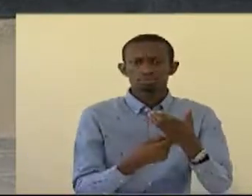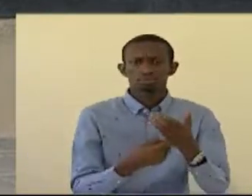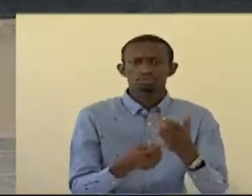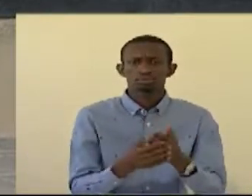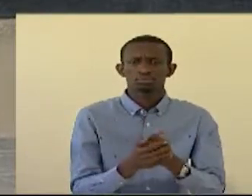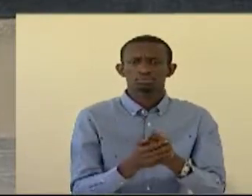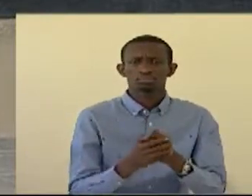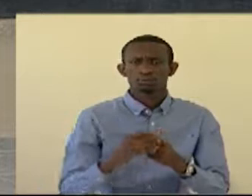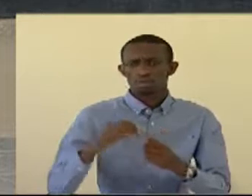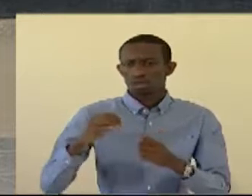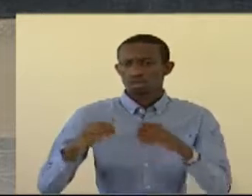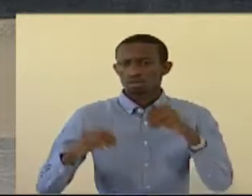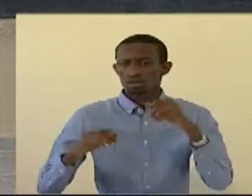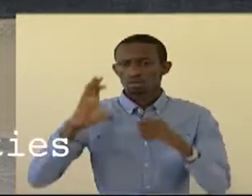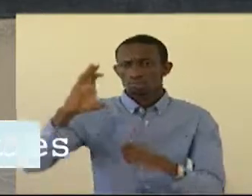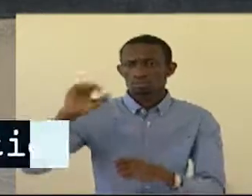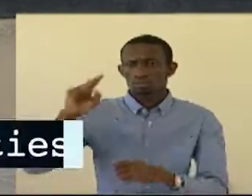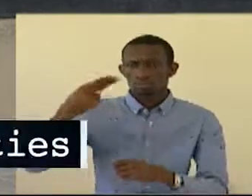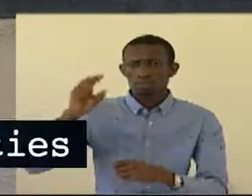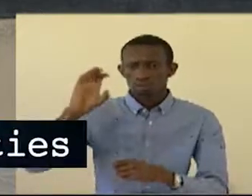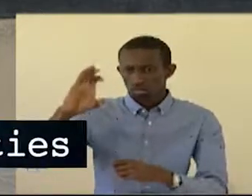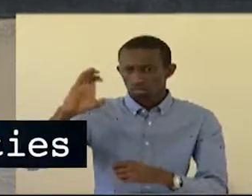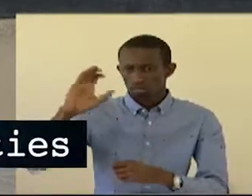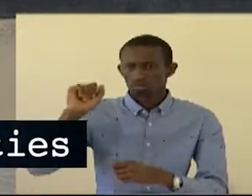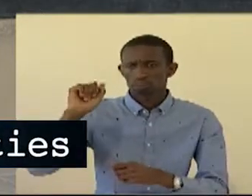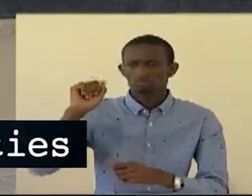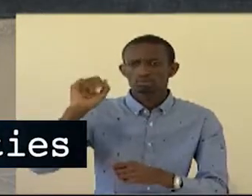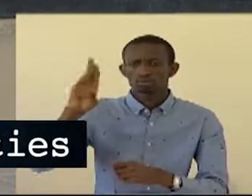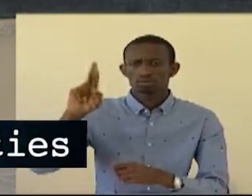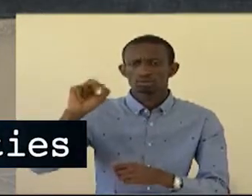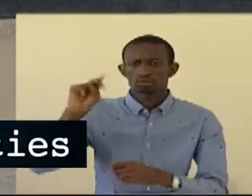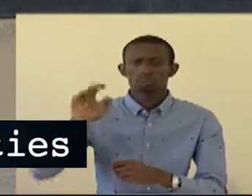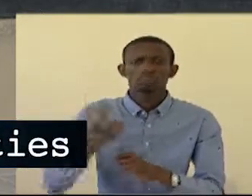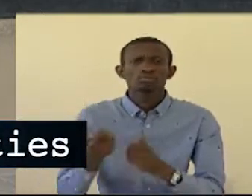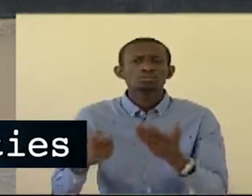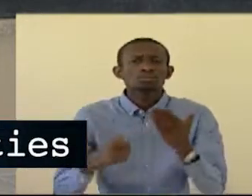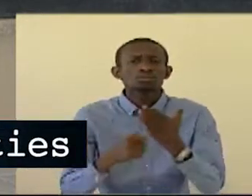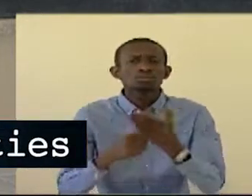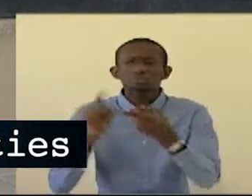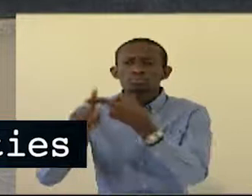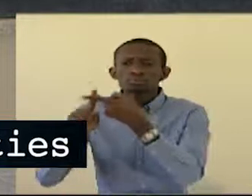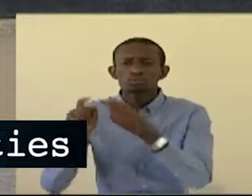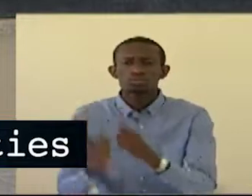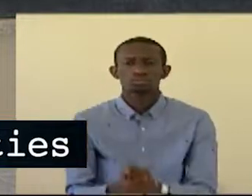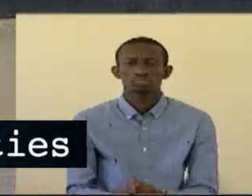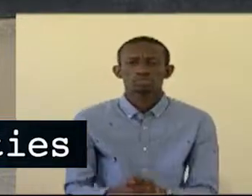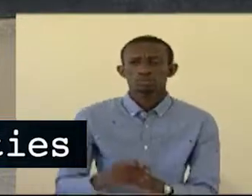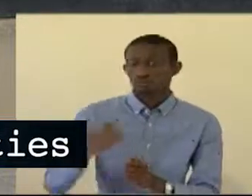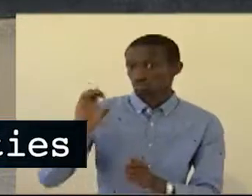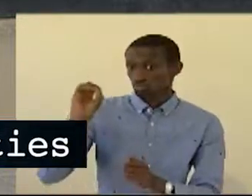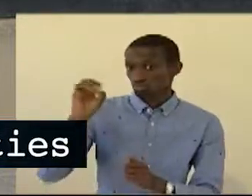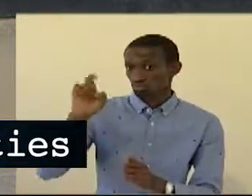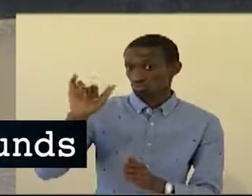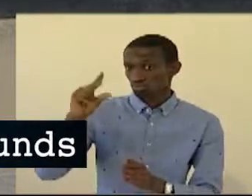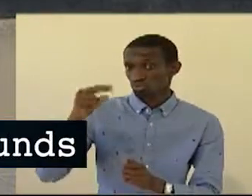the carbon which carries a partial positive charge. Here I have a partial negative charge, and the oxygen carbon double